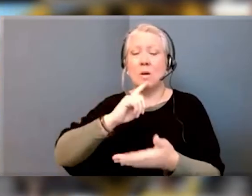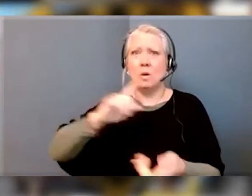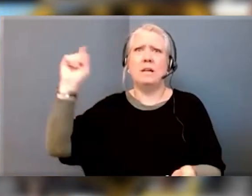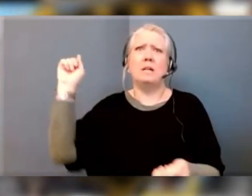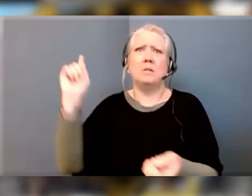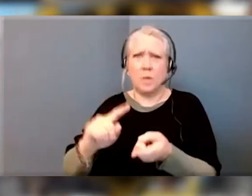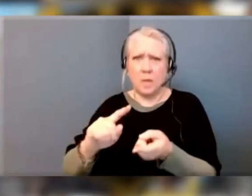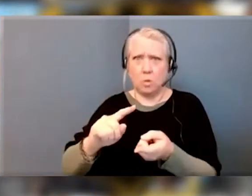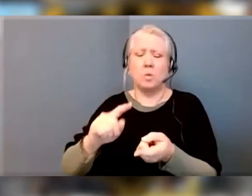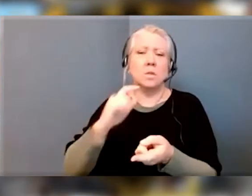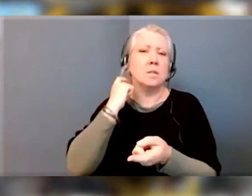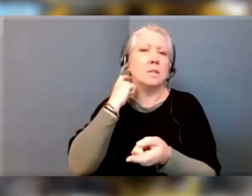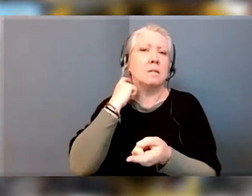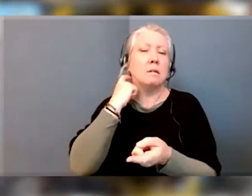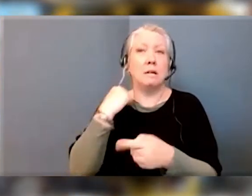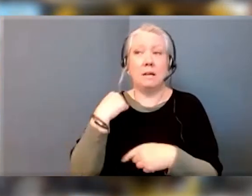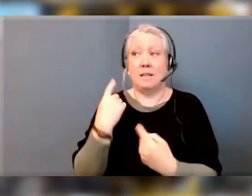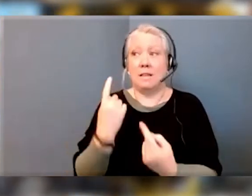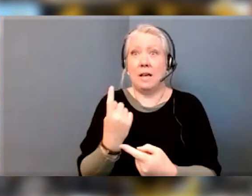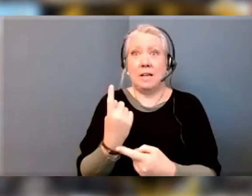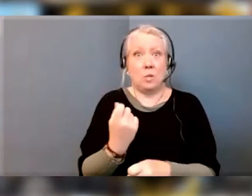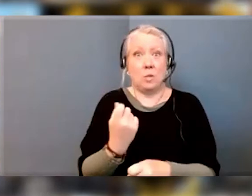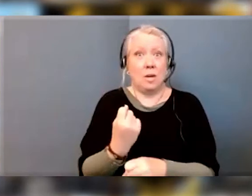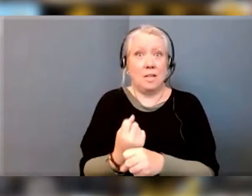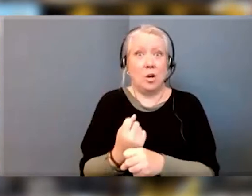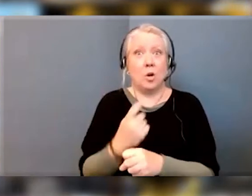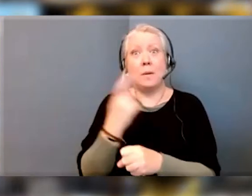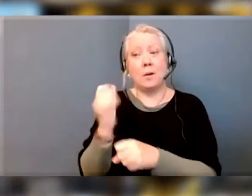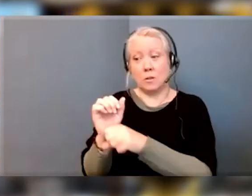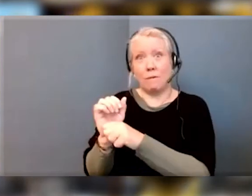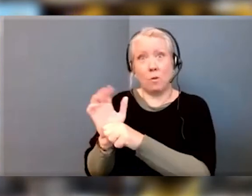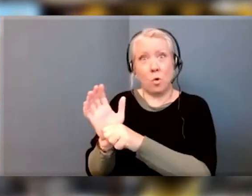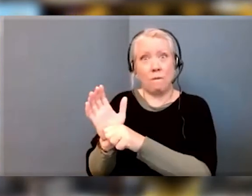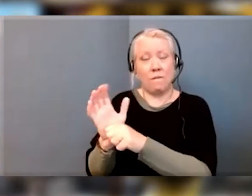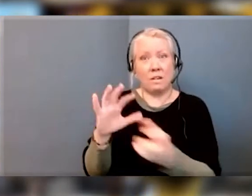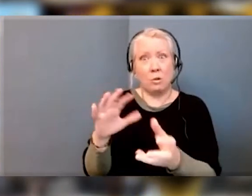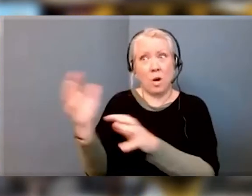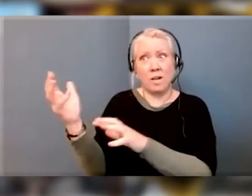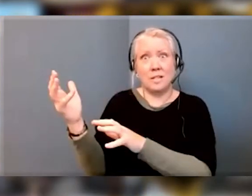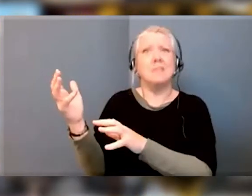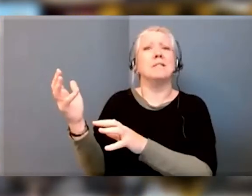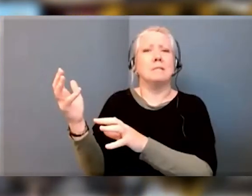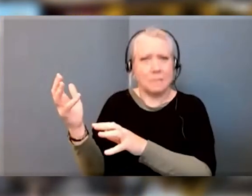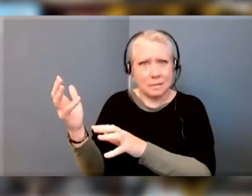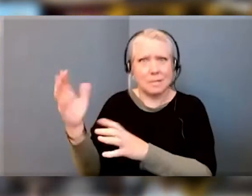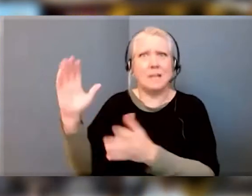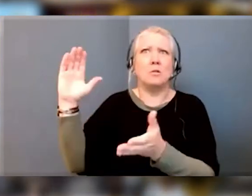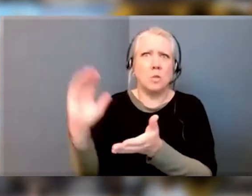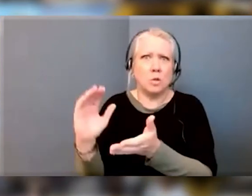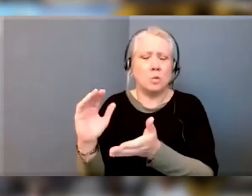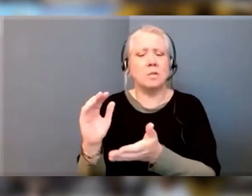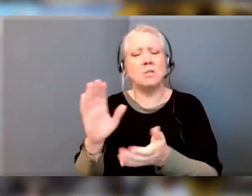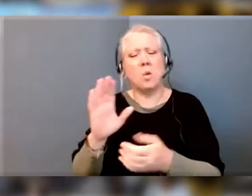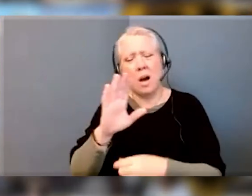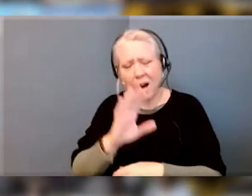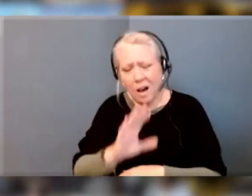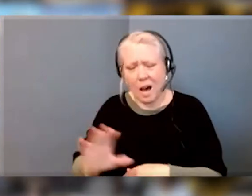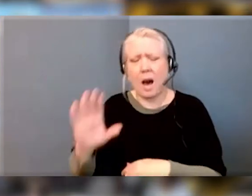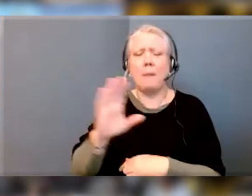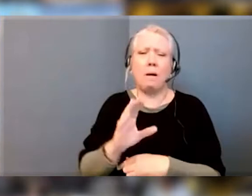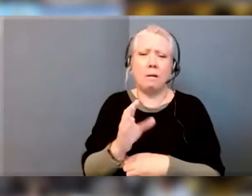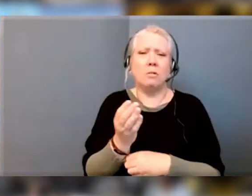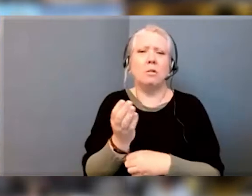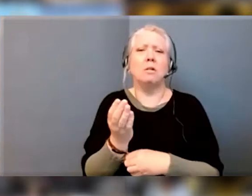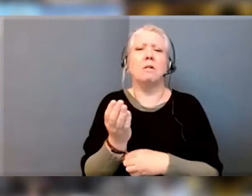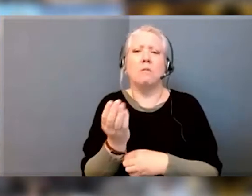last year or so due to the COVID crisis. But anyway, in the neighborhood of 14 million is what the city receives.